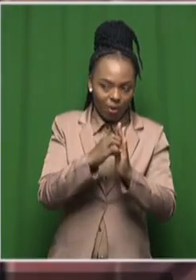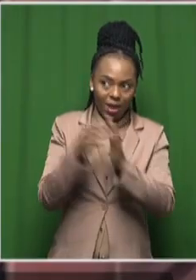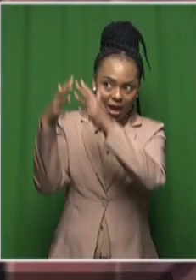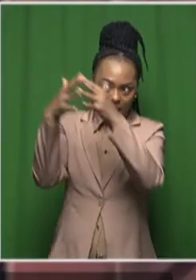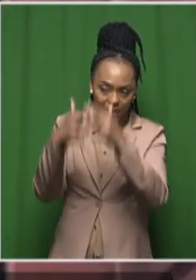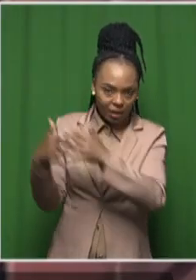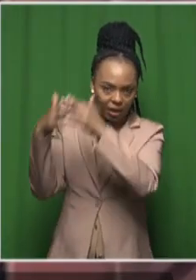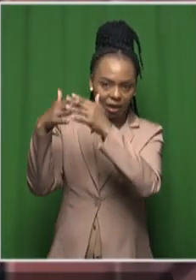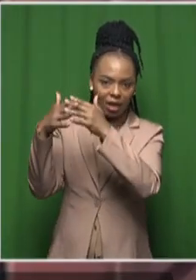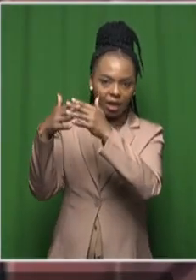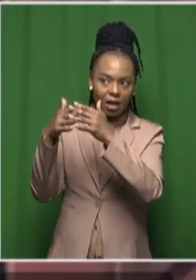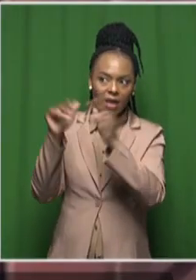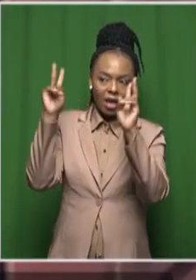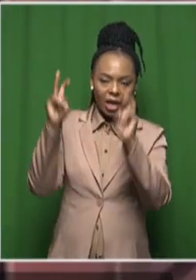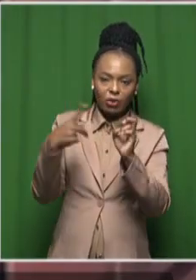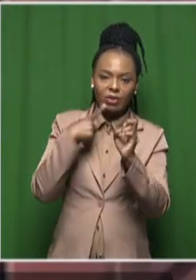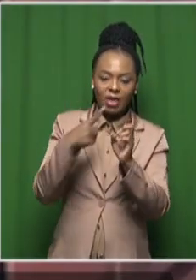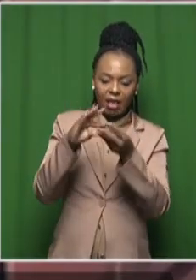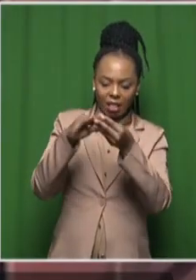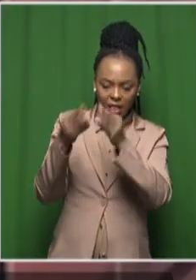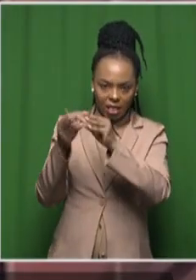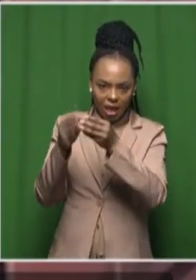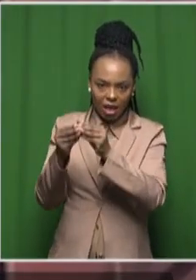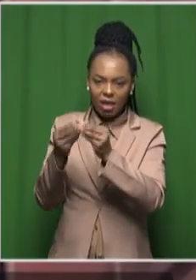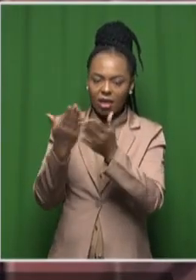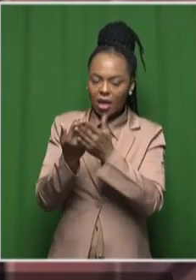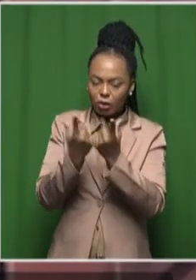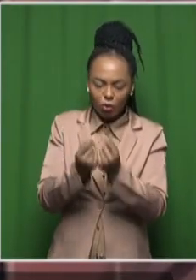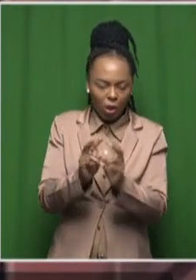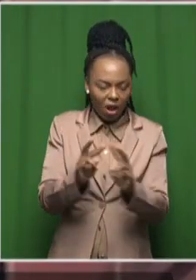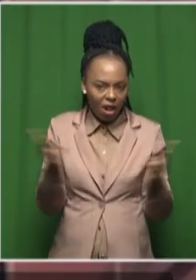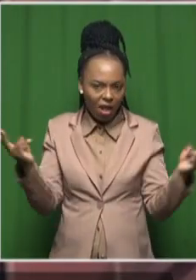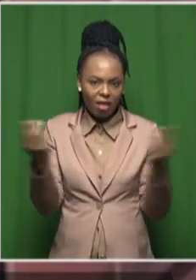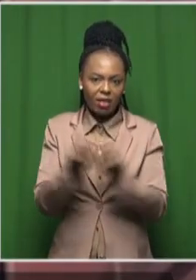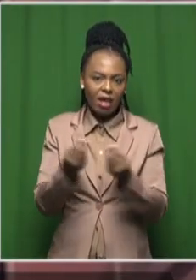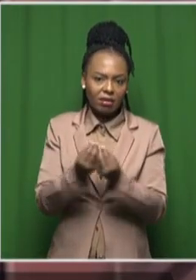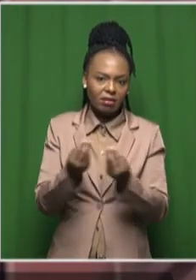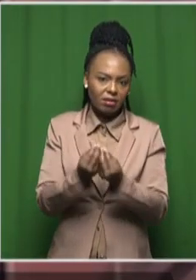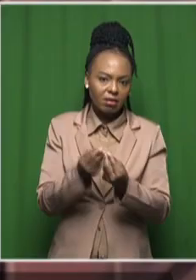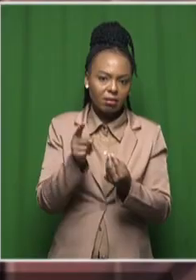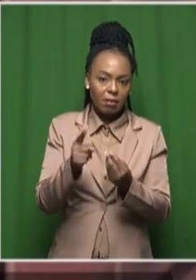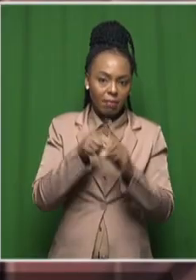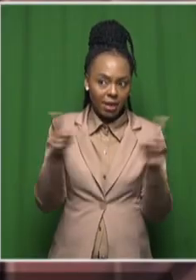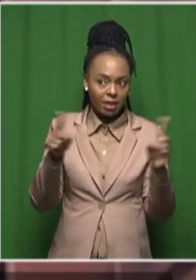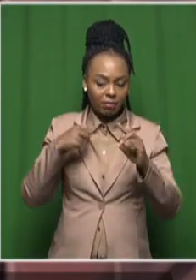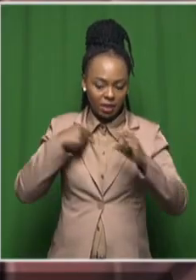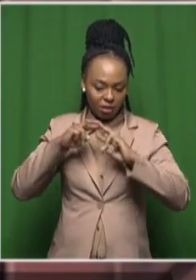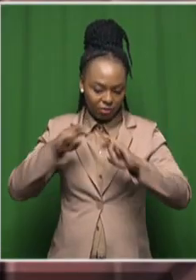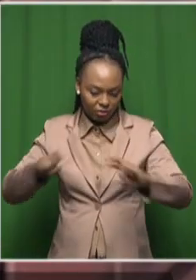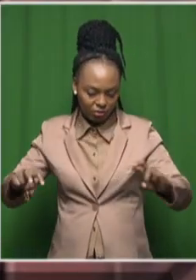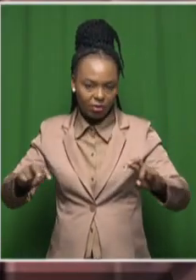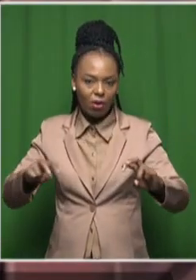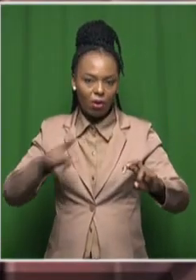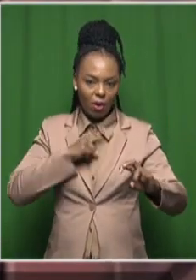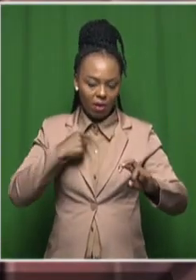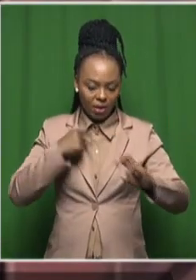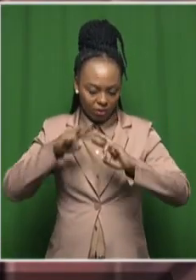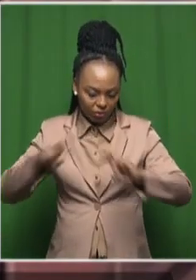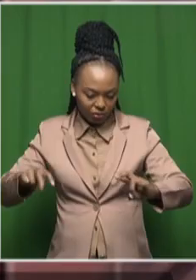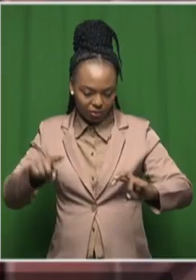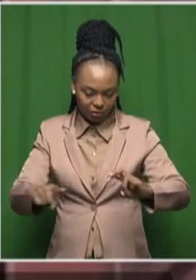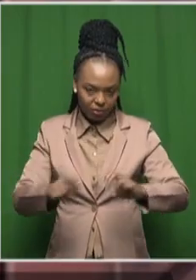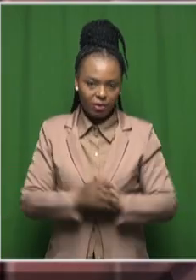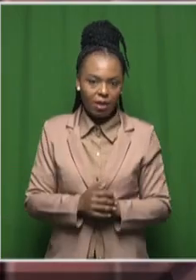clay that you can really push the limit in terms of size. And I'm actually investigating with my research and development, how do